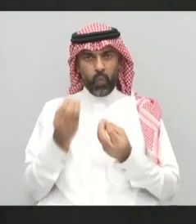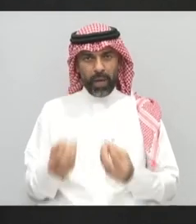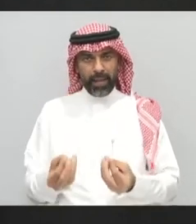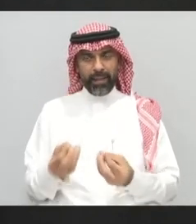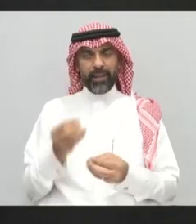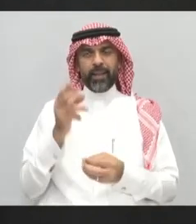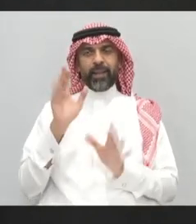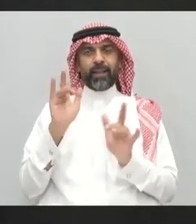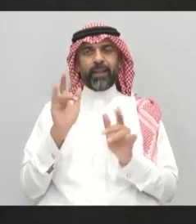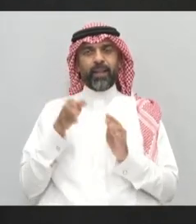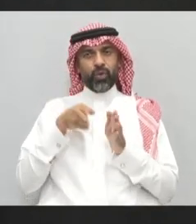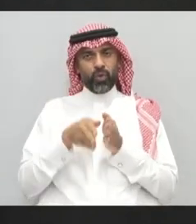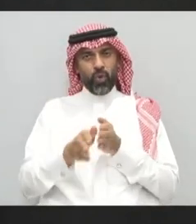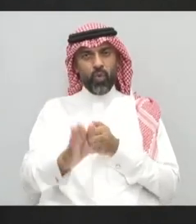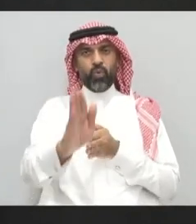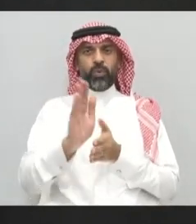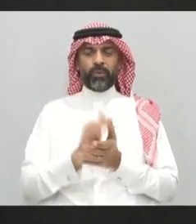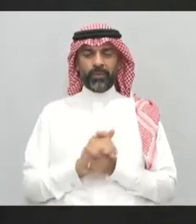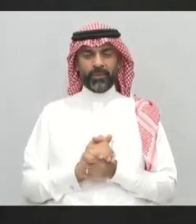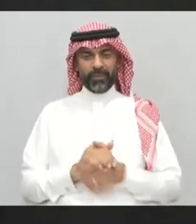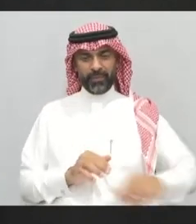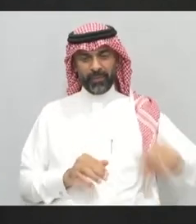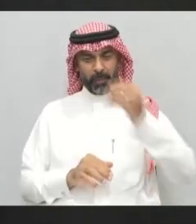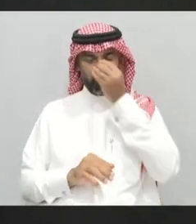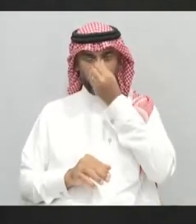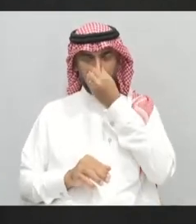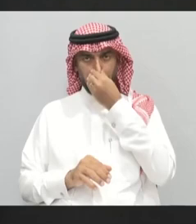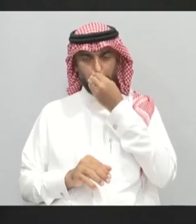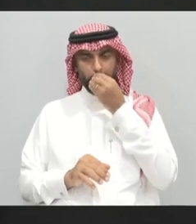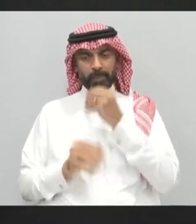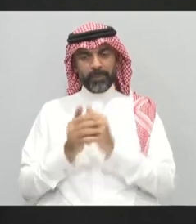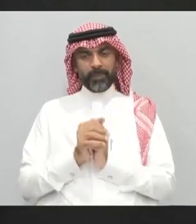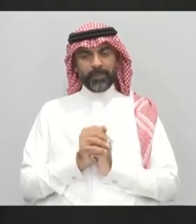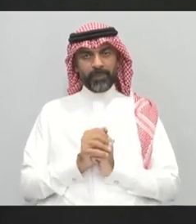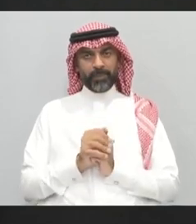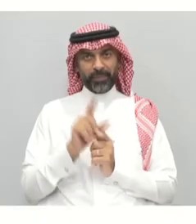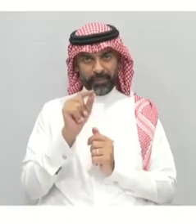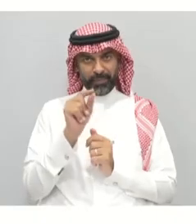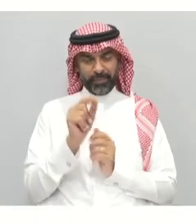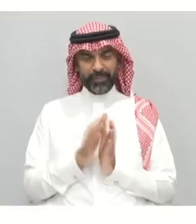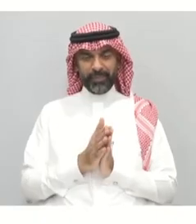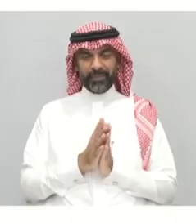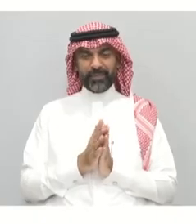stop, wait, go. Okay? Well done.